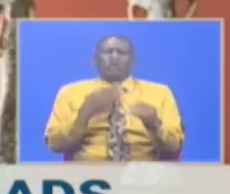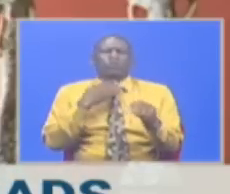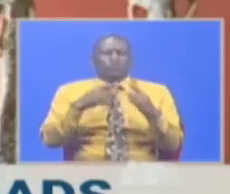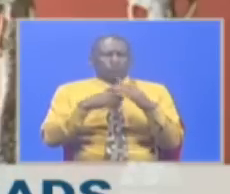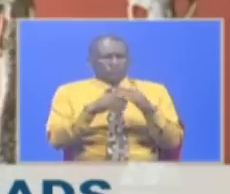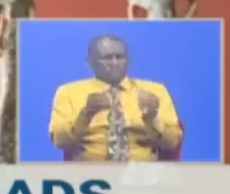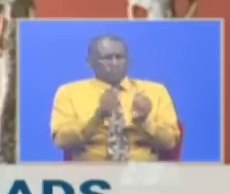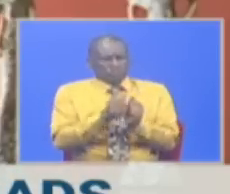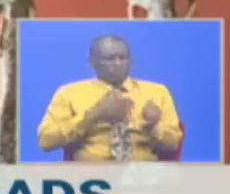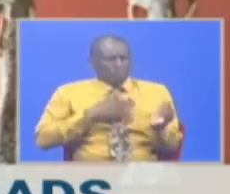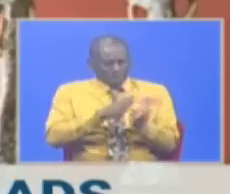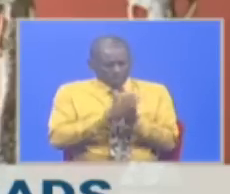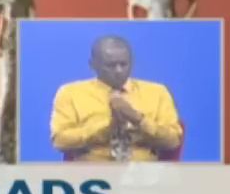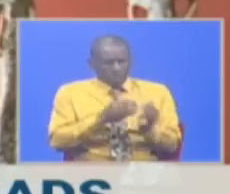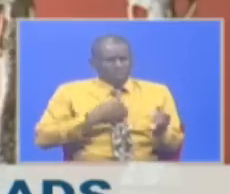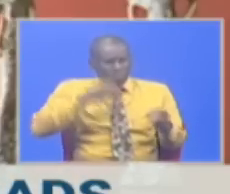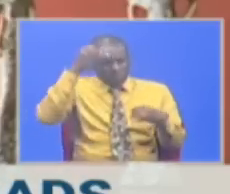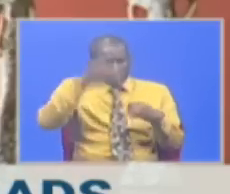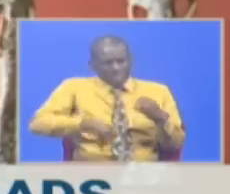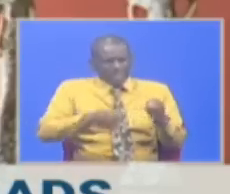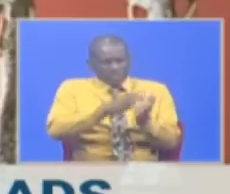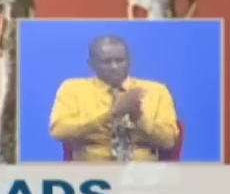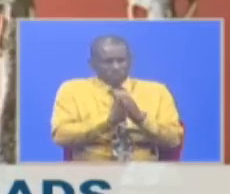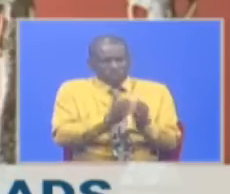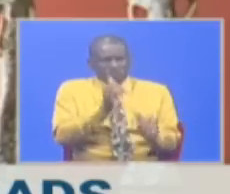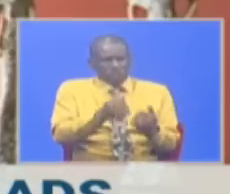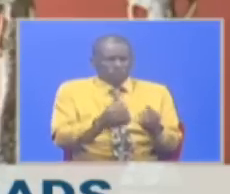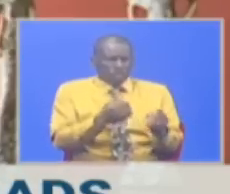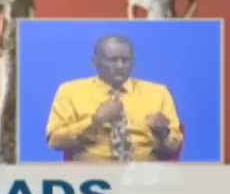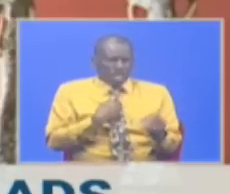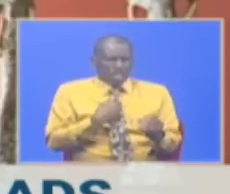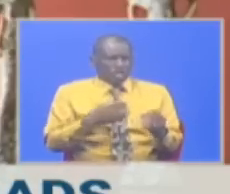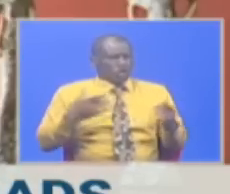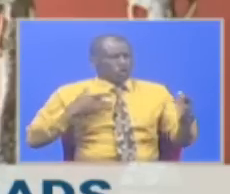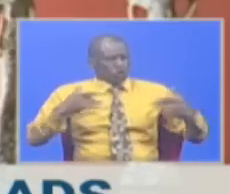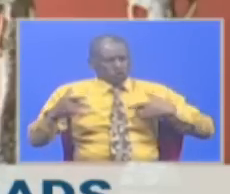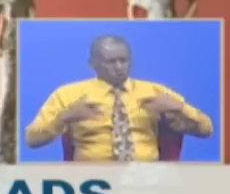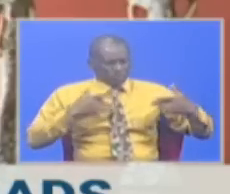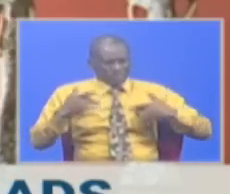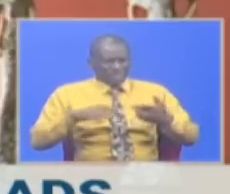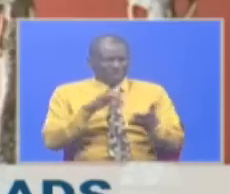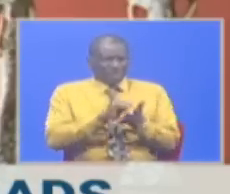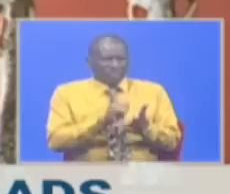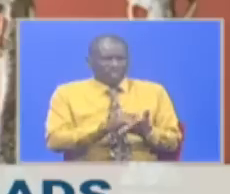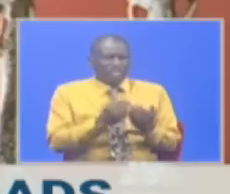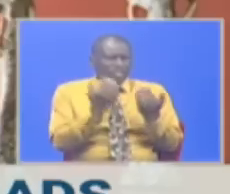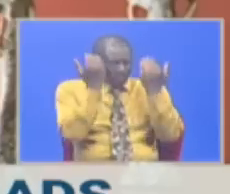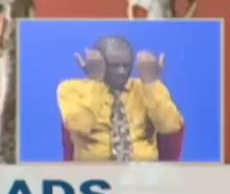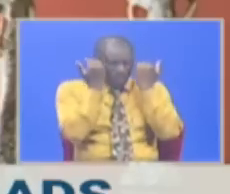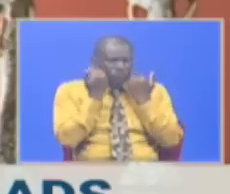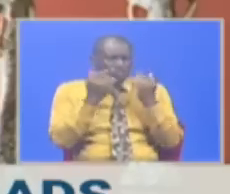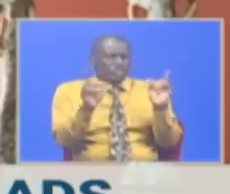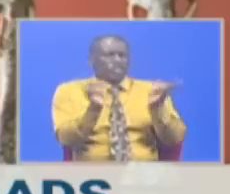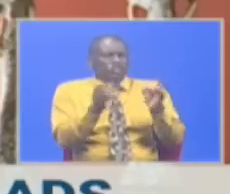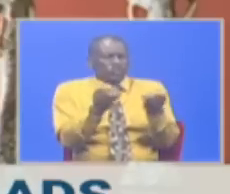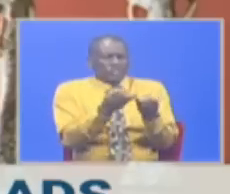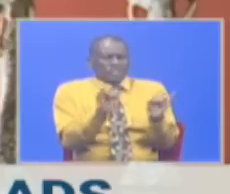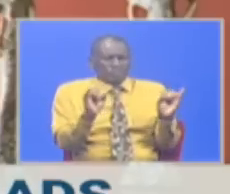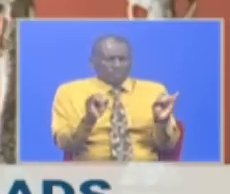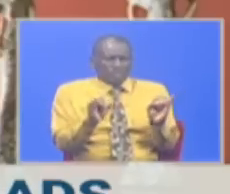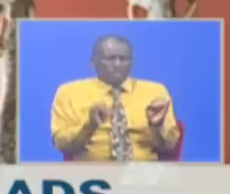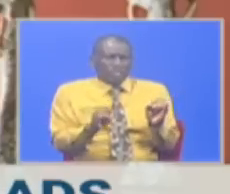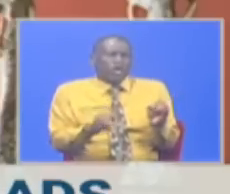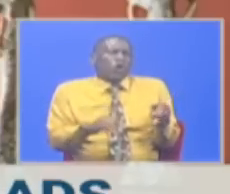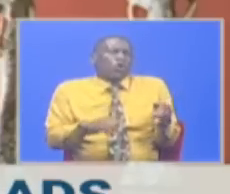my story, because that was the last story that we ran. The concern that the judiciary is not independent. At what